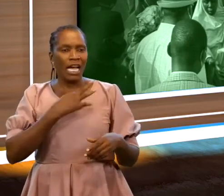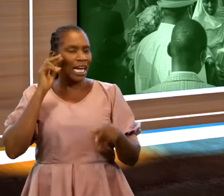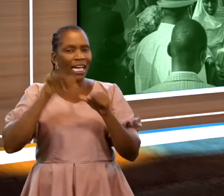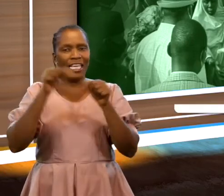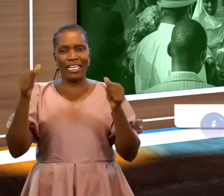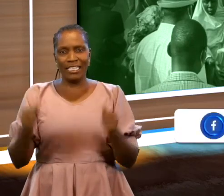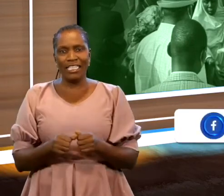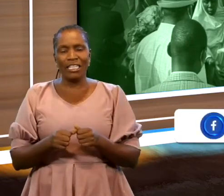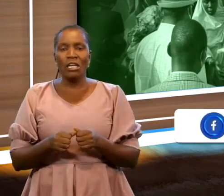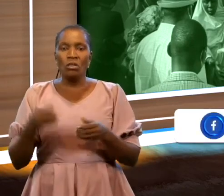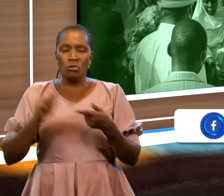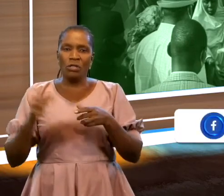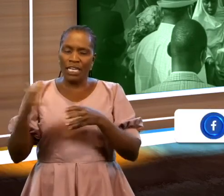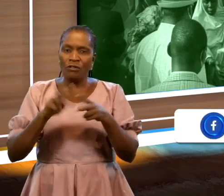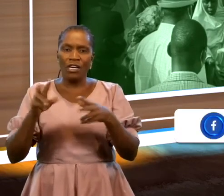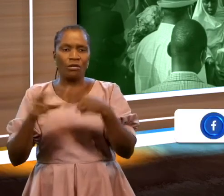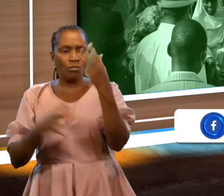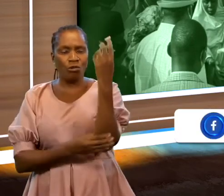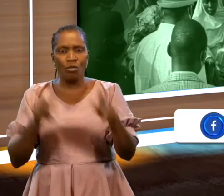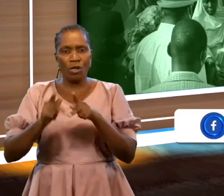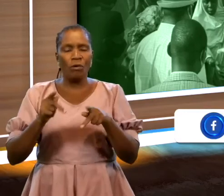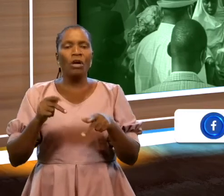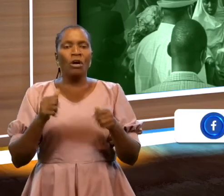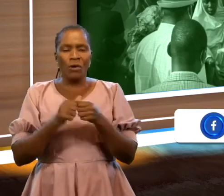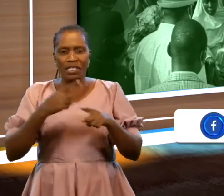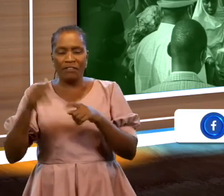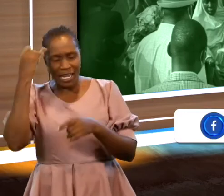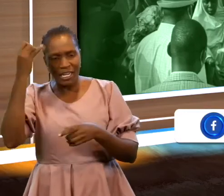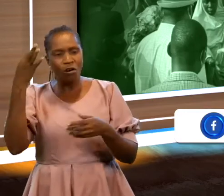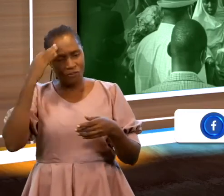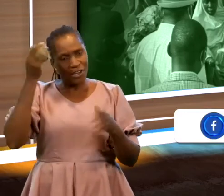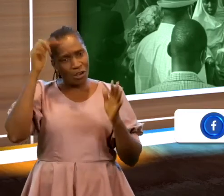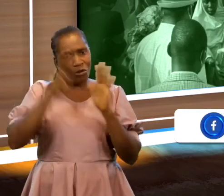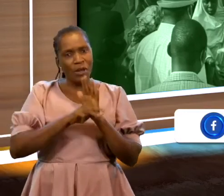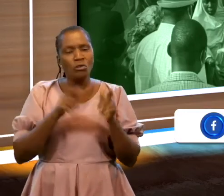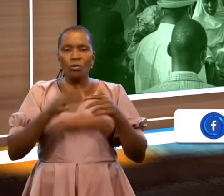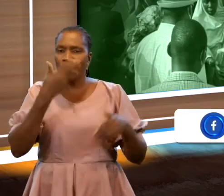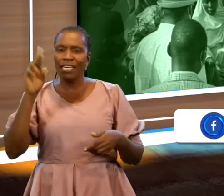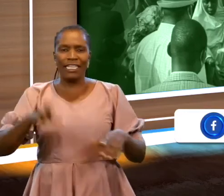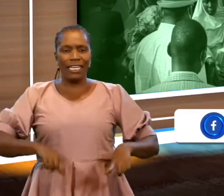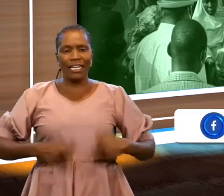the ministry and her agencies in reaching the nation's most vulnerable with the initiatives of the federal